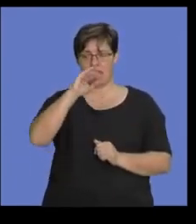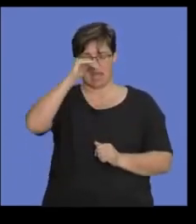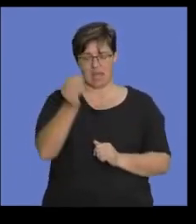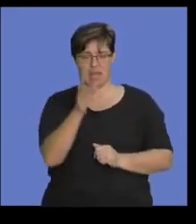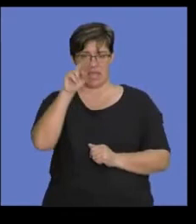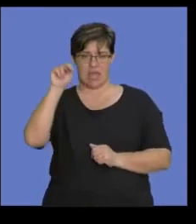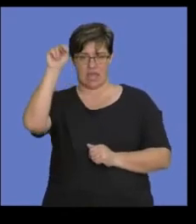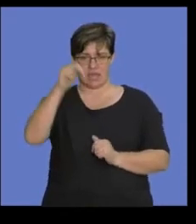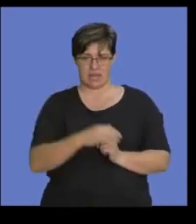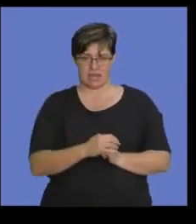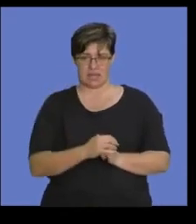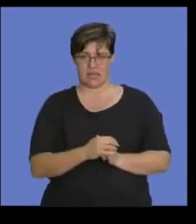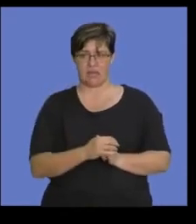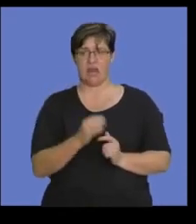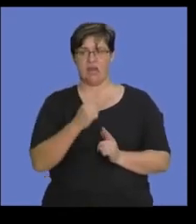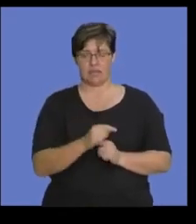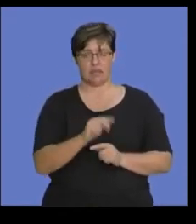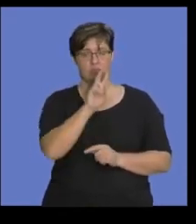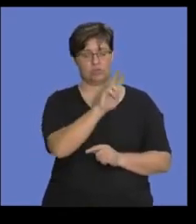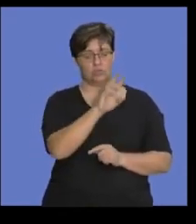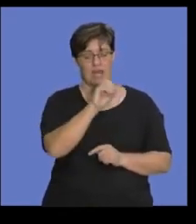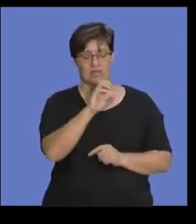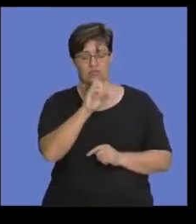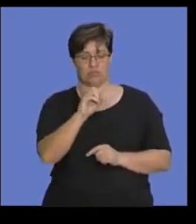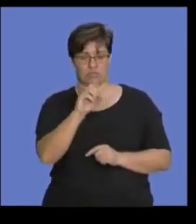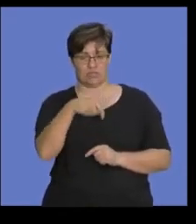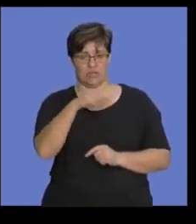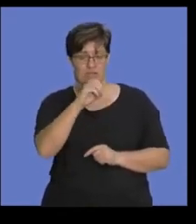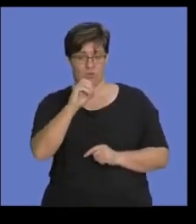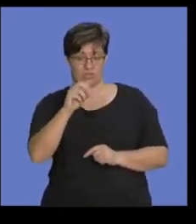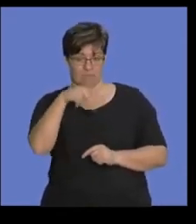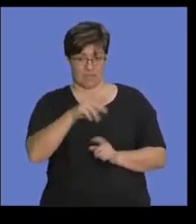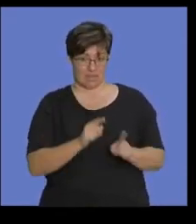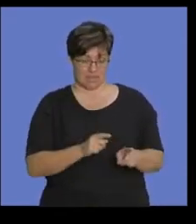n, and then my p-value is the 200,000